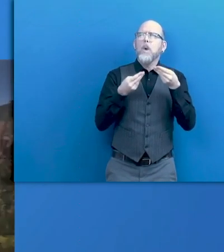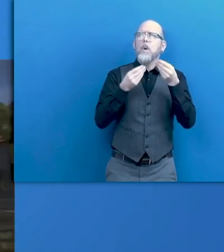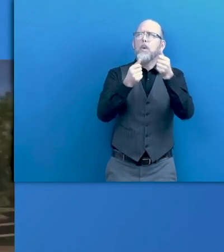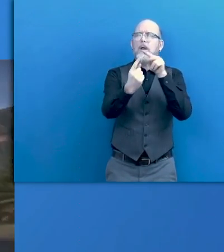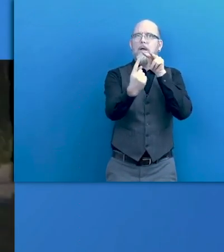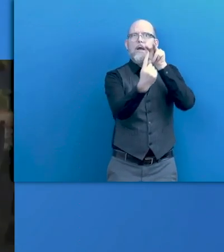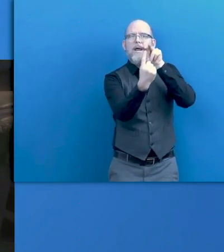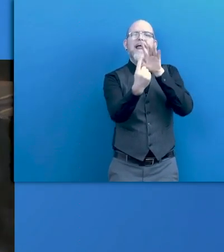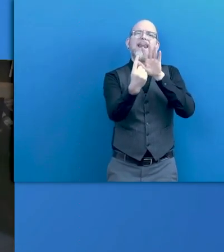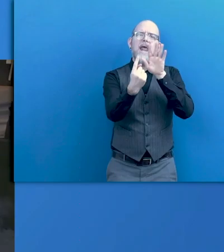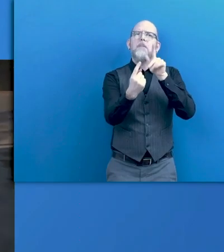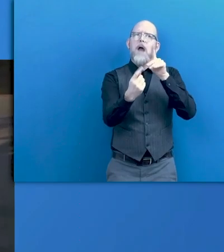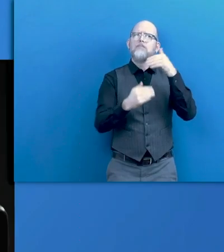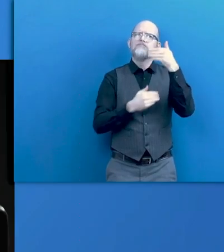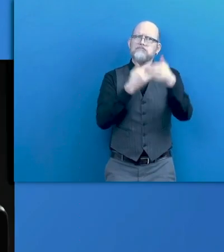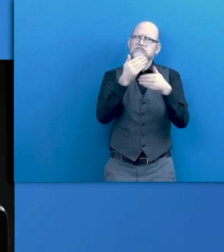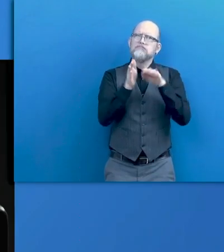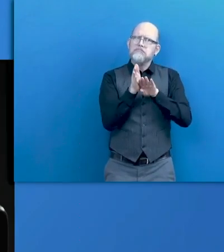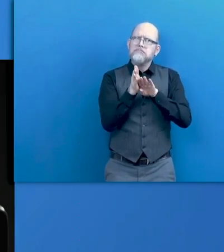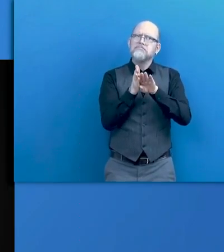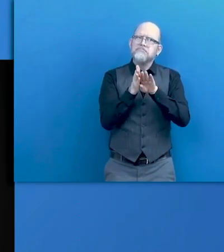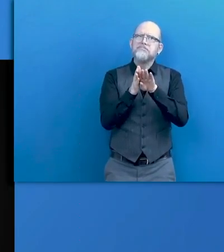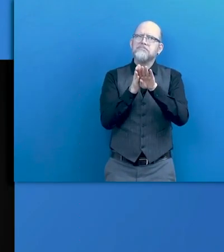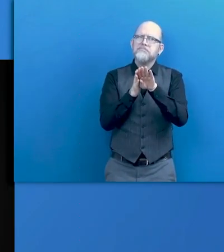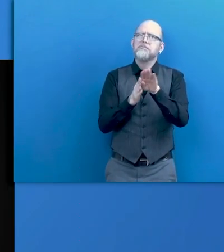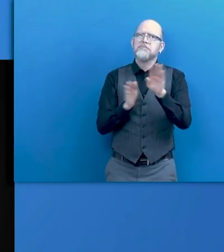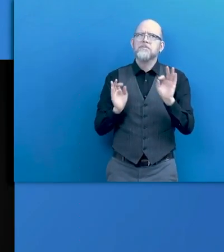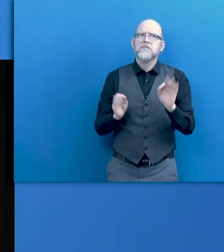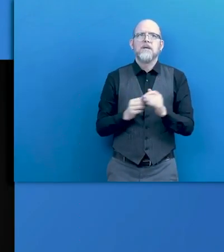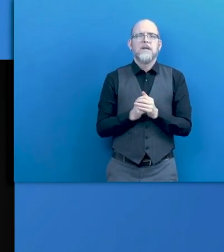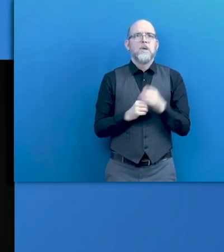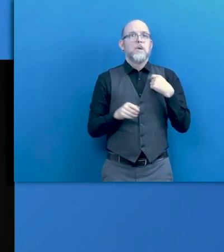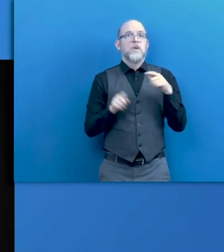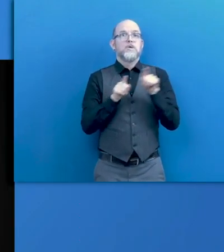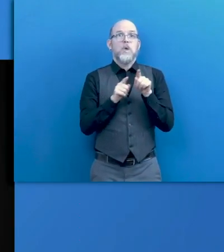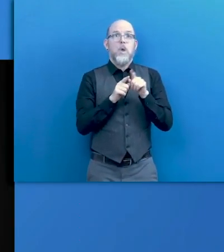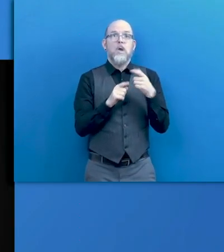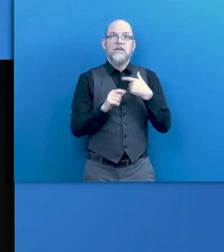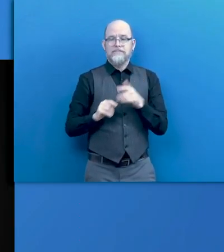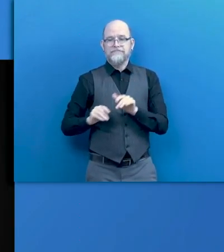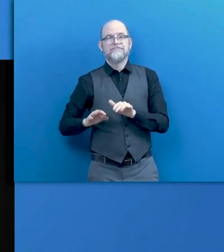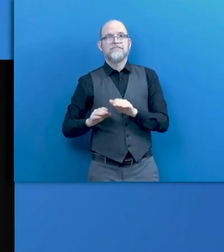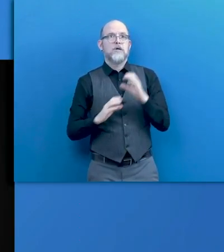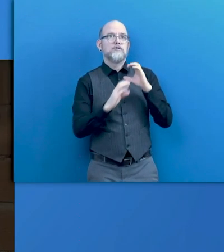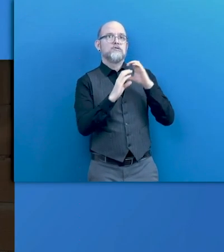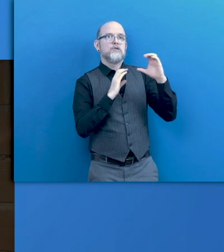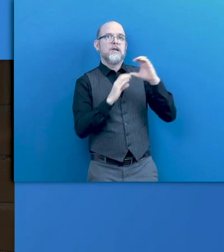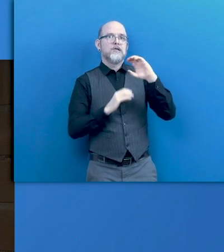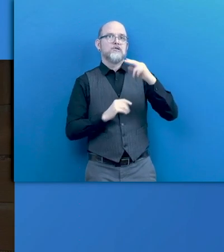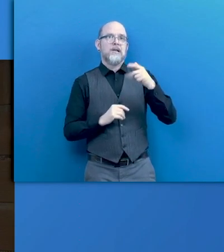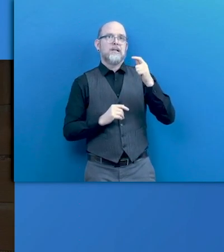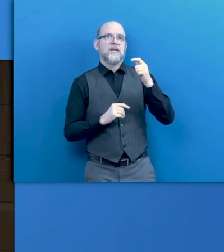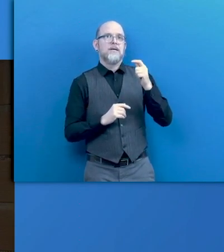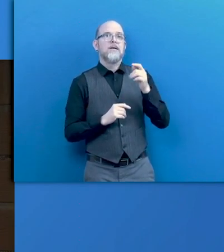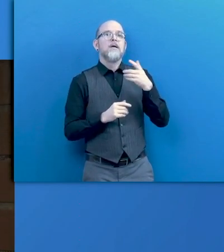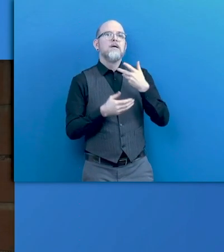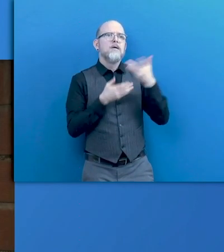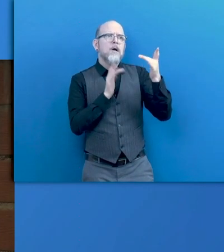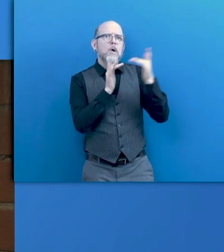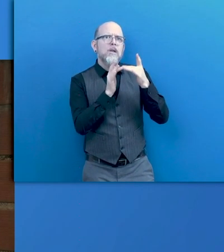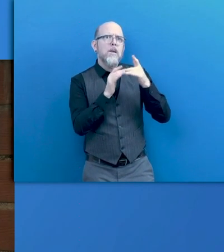but good. Nicht perfekt, aber gut. And I also chatted with them. They would like to have so much more contact with the